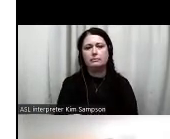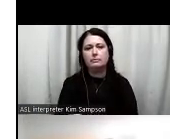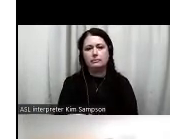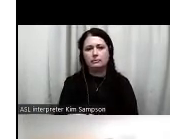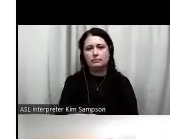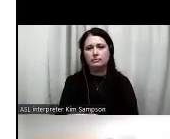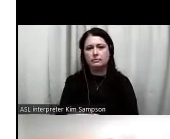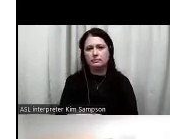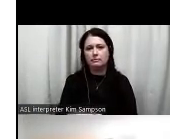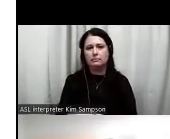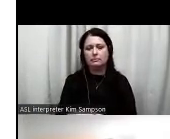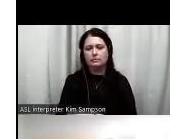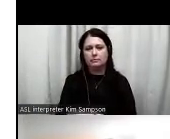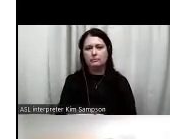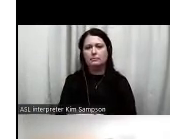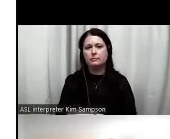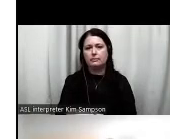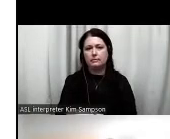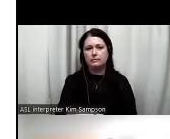there are,